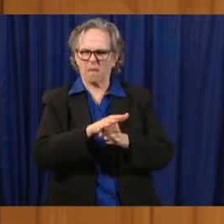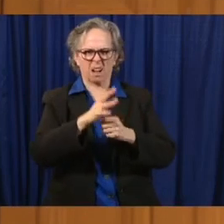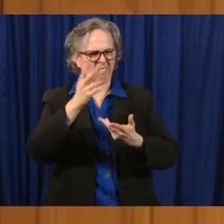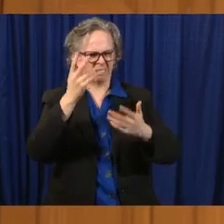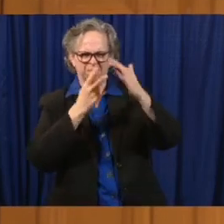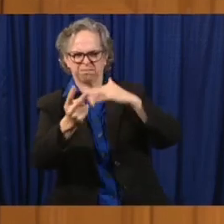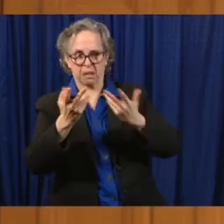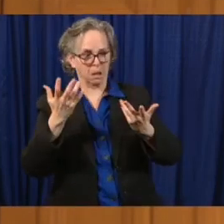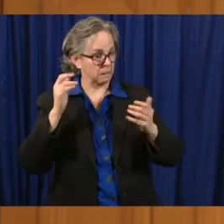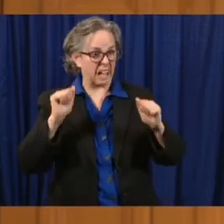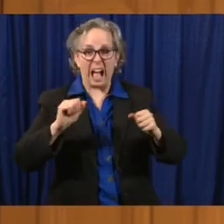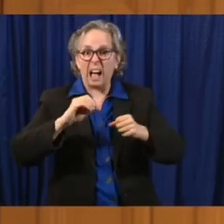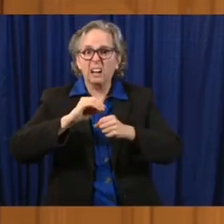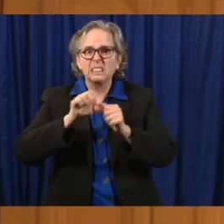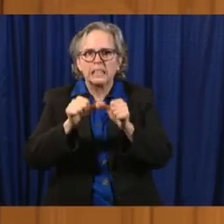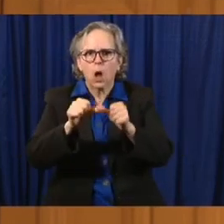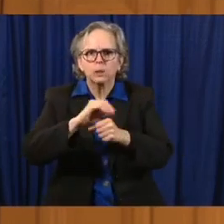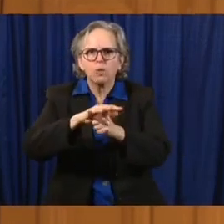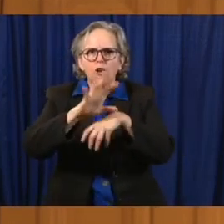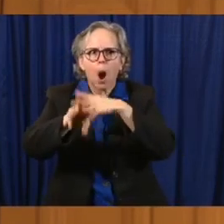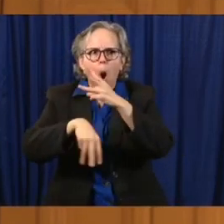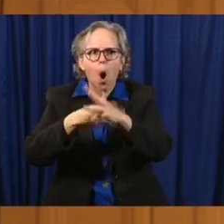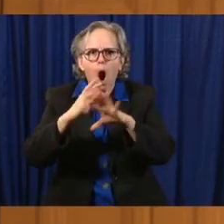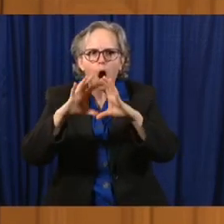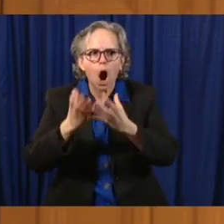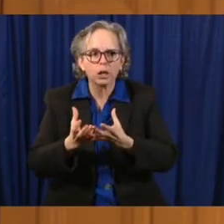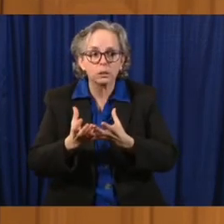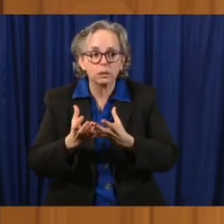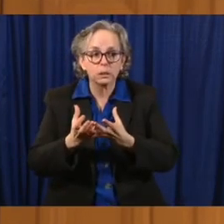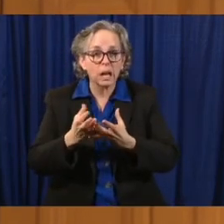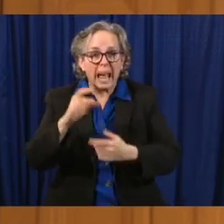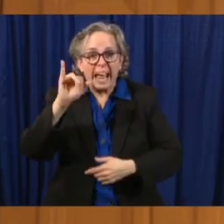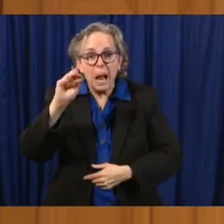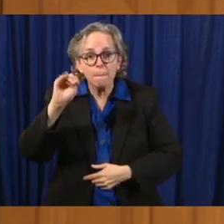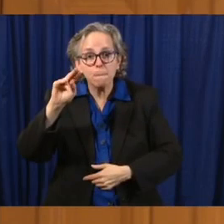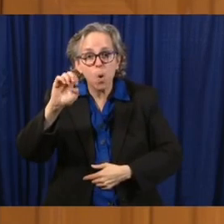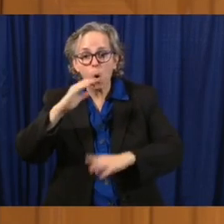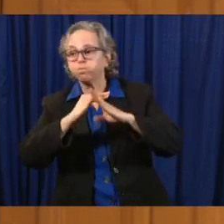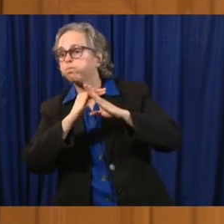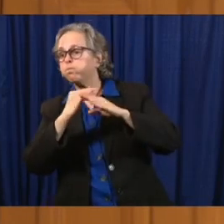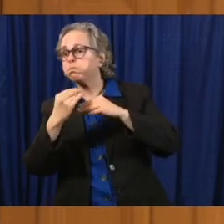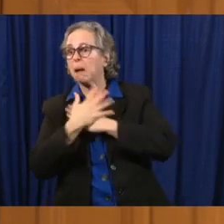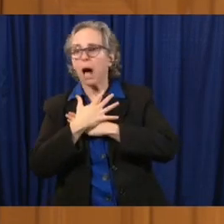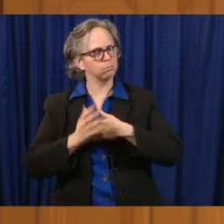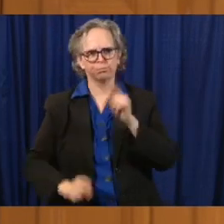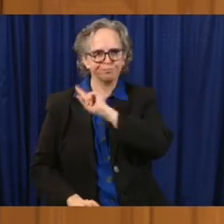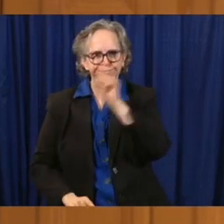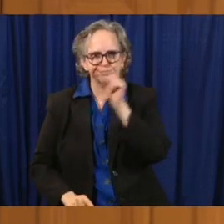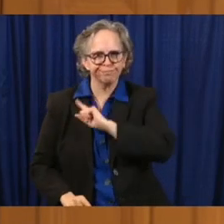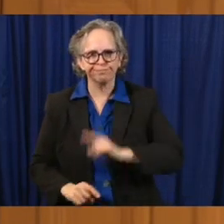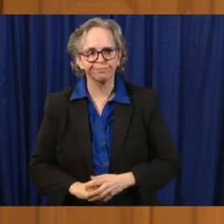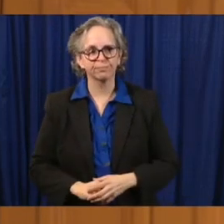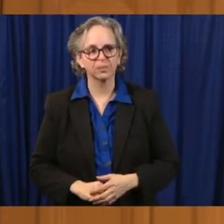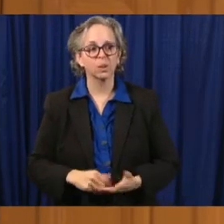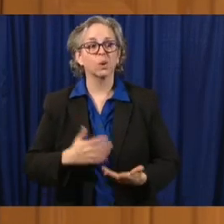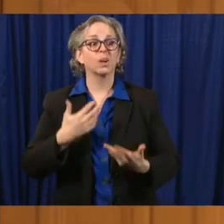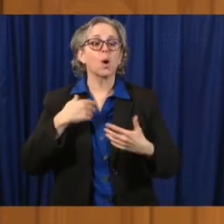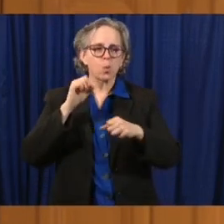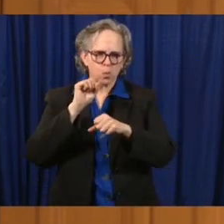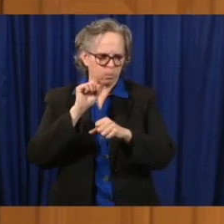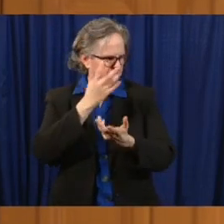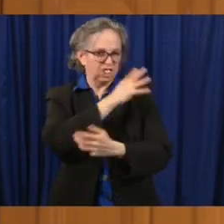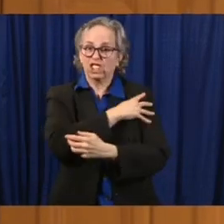hopefully, responsibly, carefully, move forward in the months to come, we won't see that spike, but we